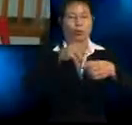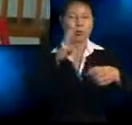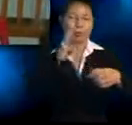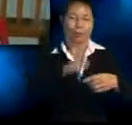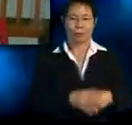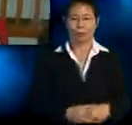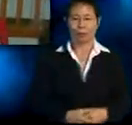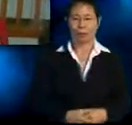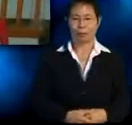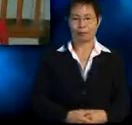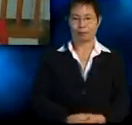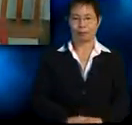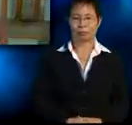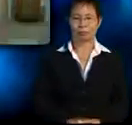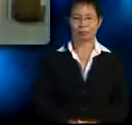water.